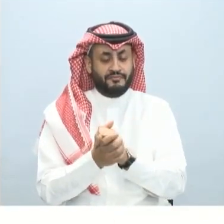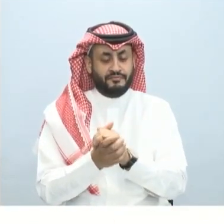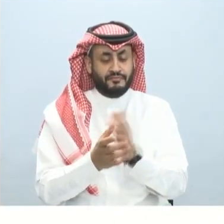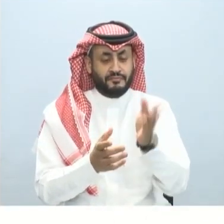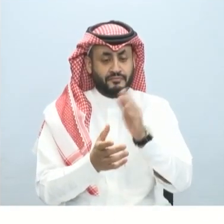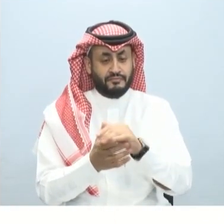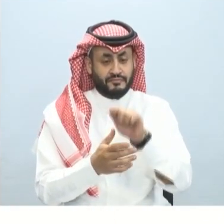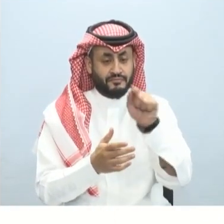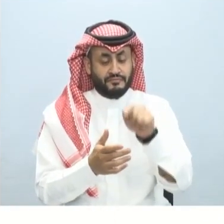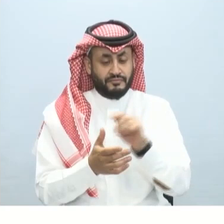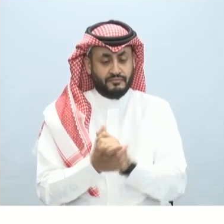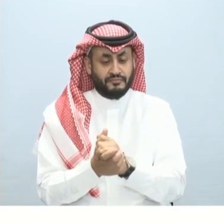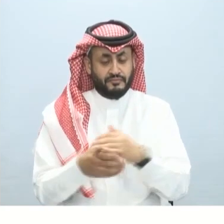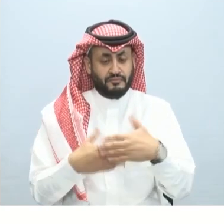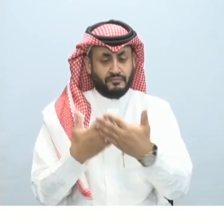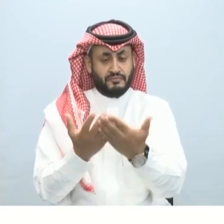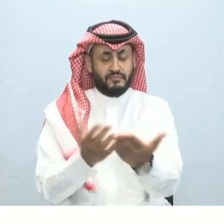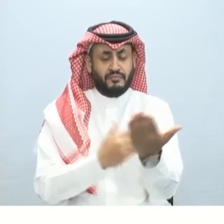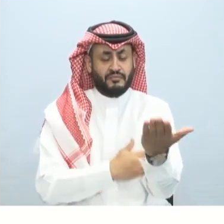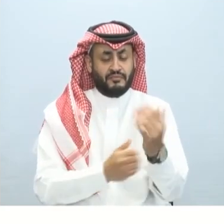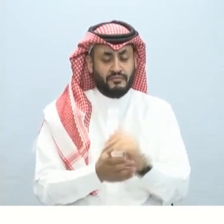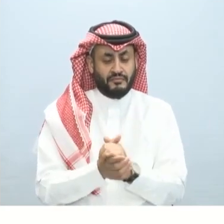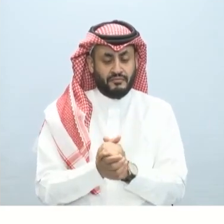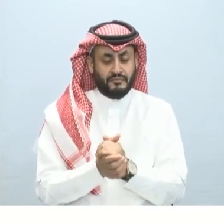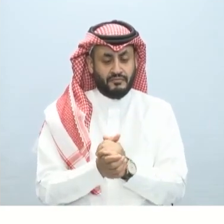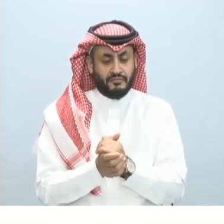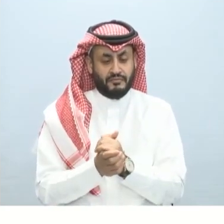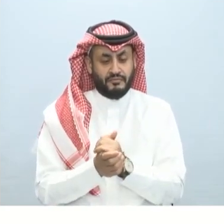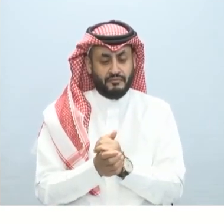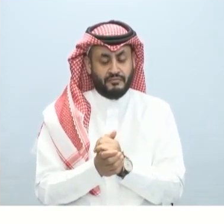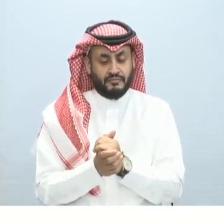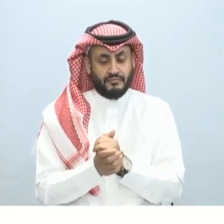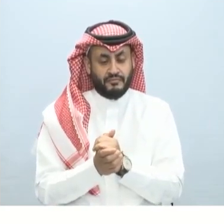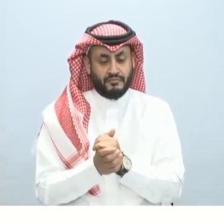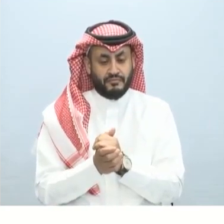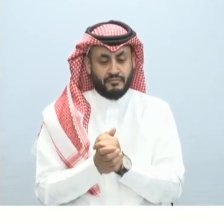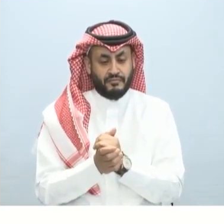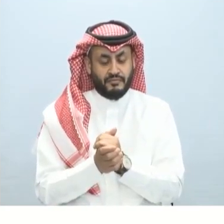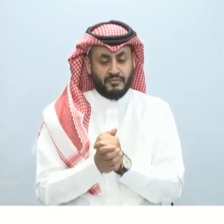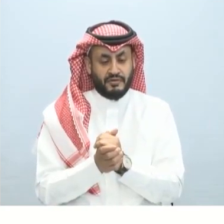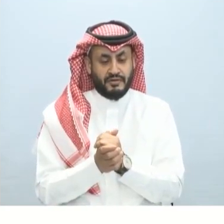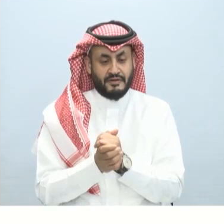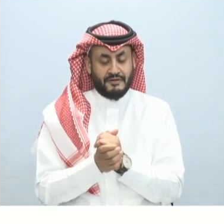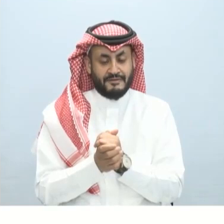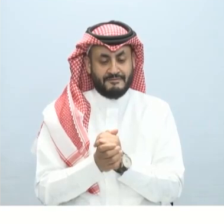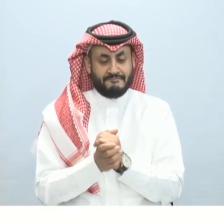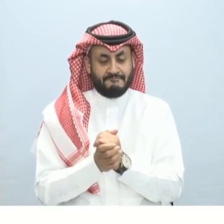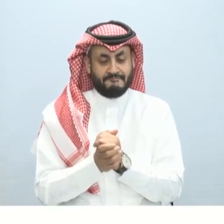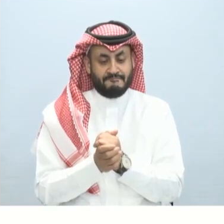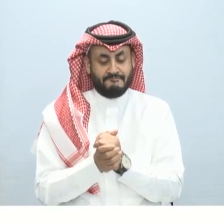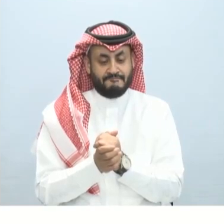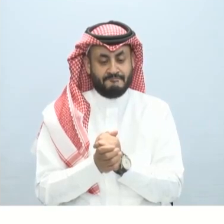asked to write an expository essay in which you reveal and explain the formula behind the